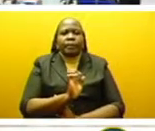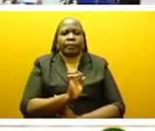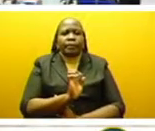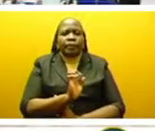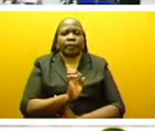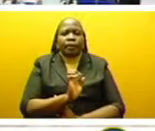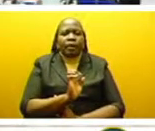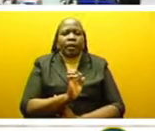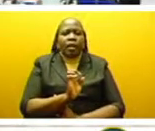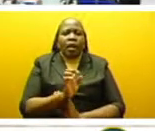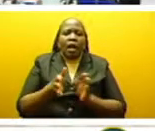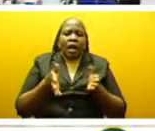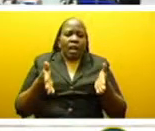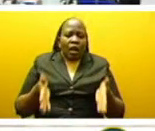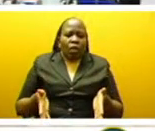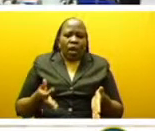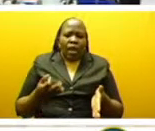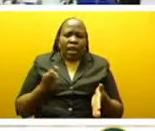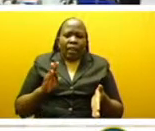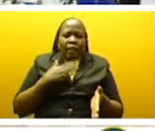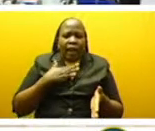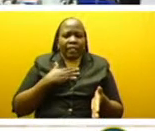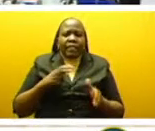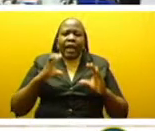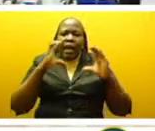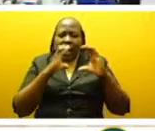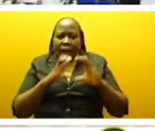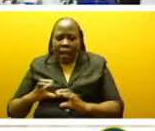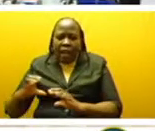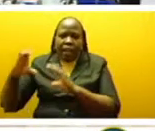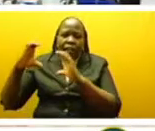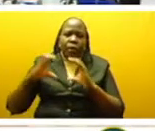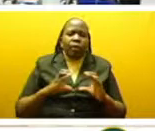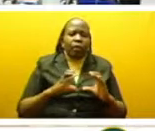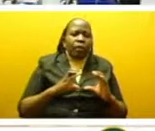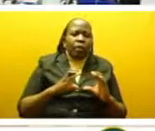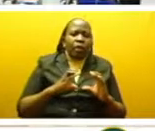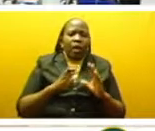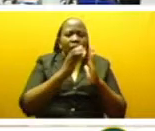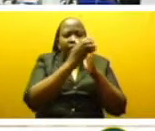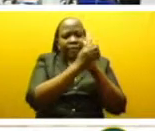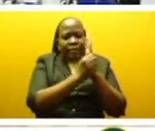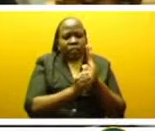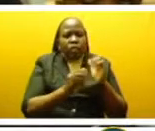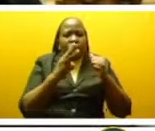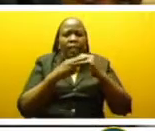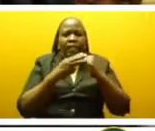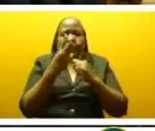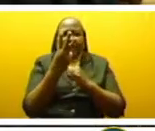Therefore, one would be tempted to argue that as far as Section 83 is concerned, we have no law.